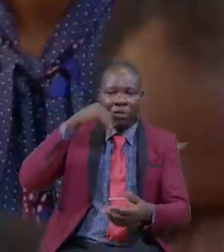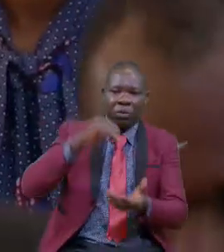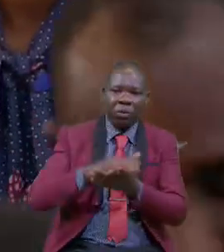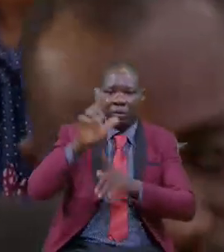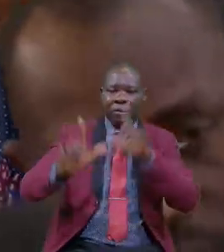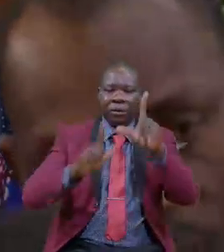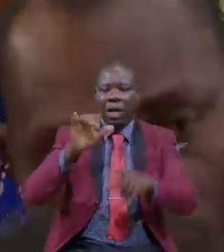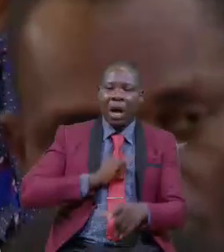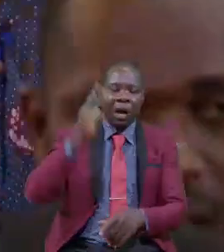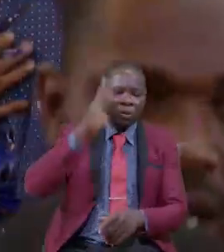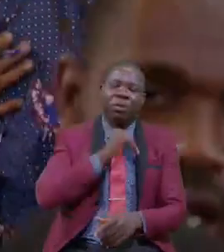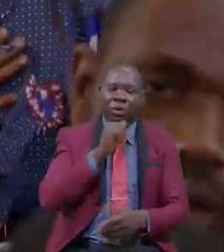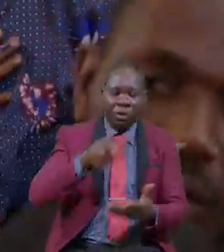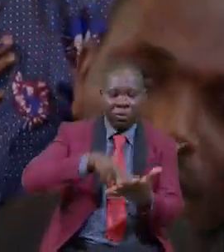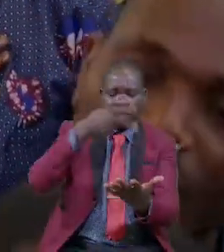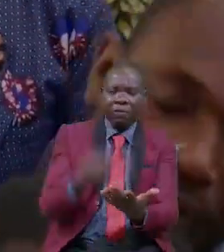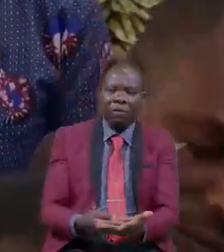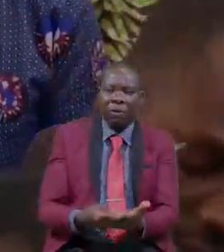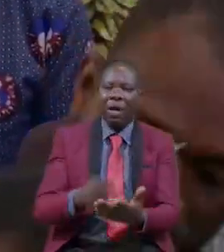I will not fall.